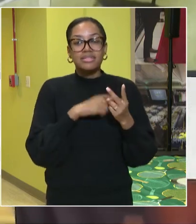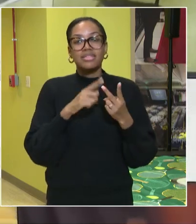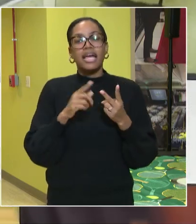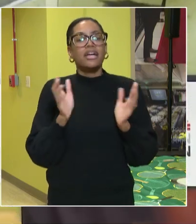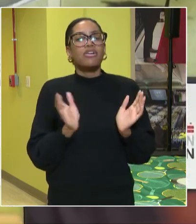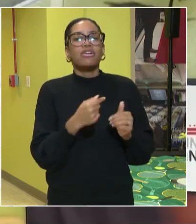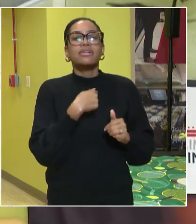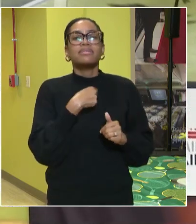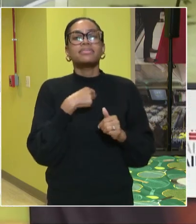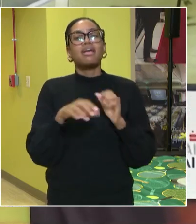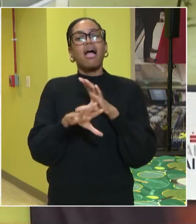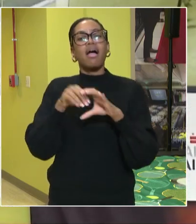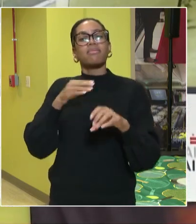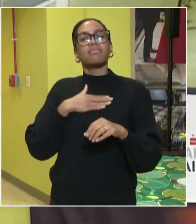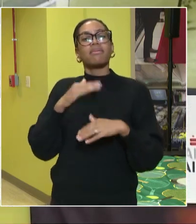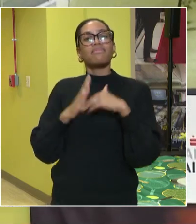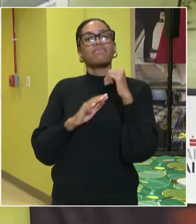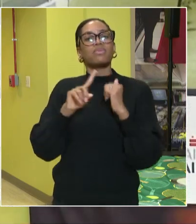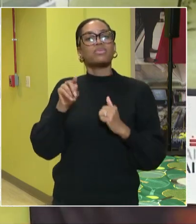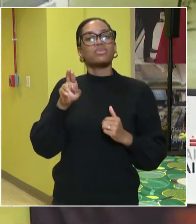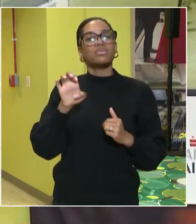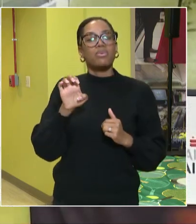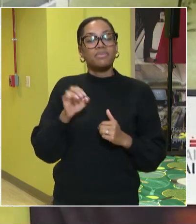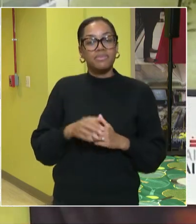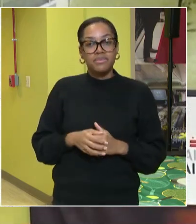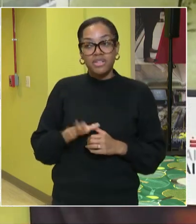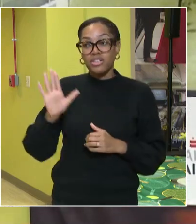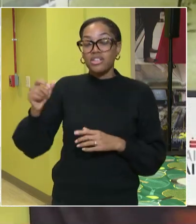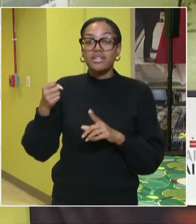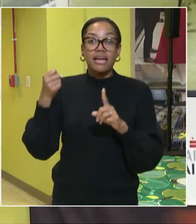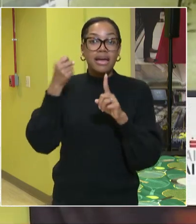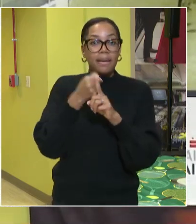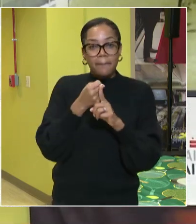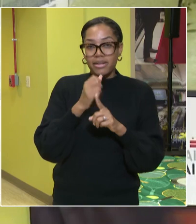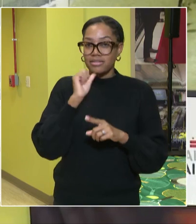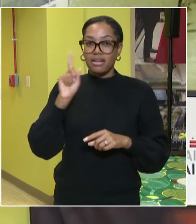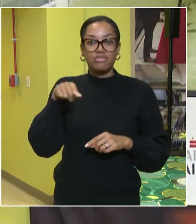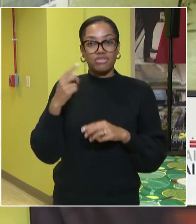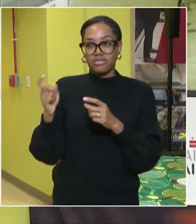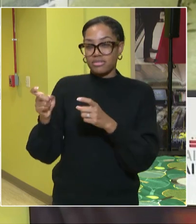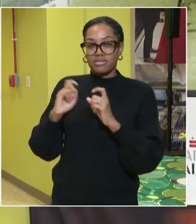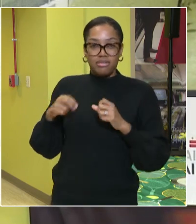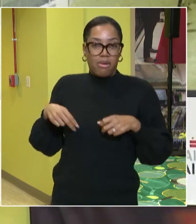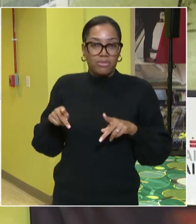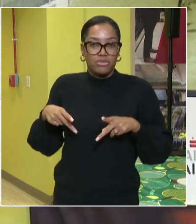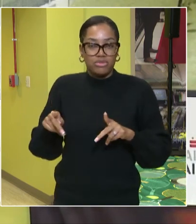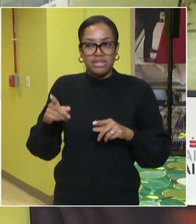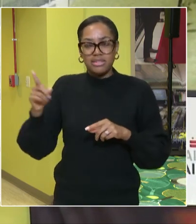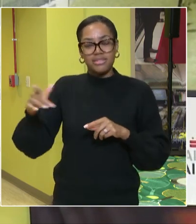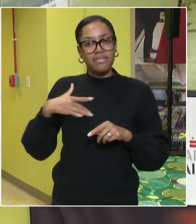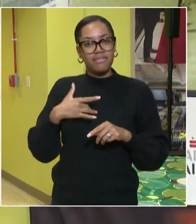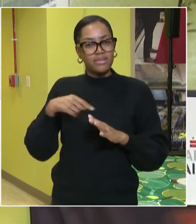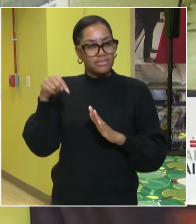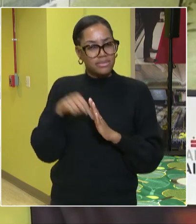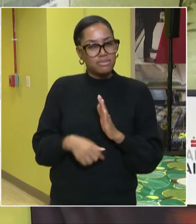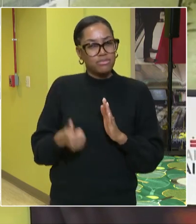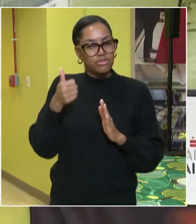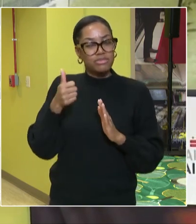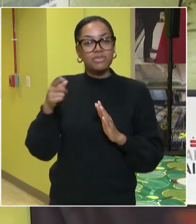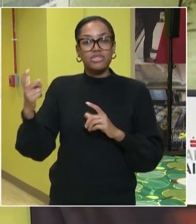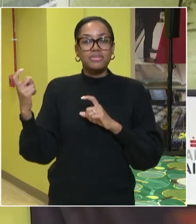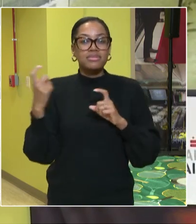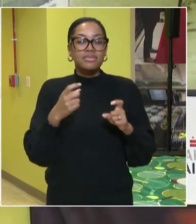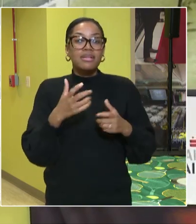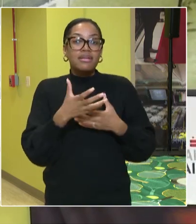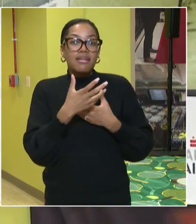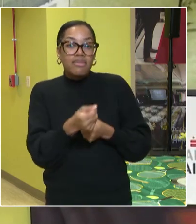zone constantly. Her impact is felt far beyond the opportunities she provides. It's in the confidence she